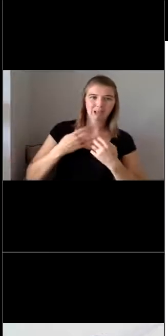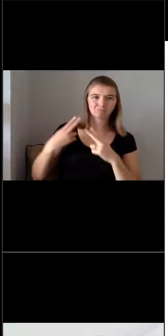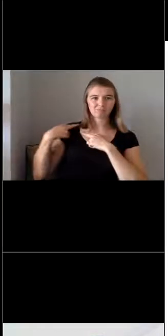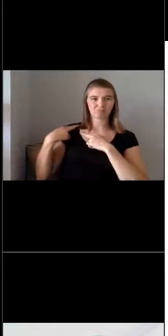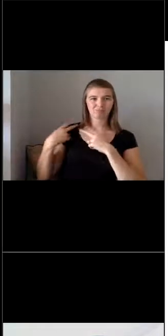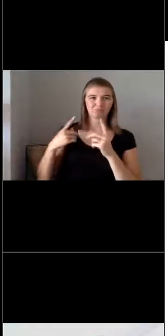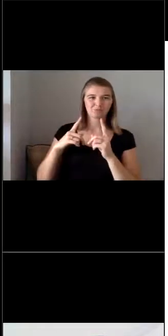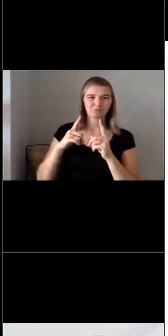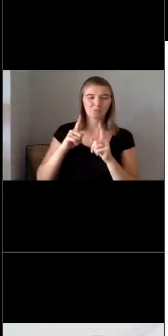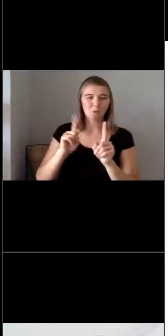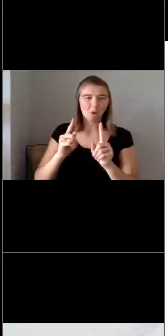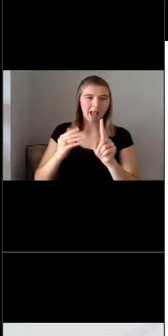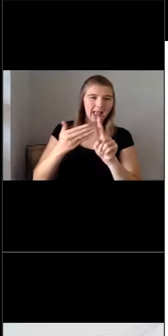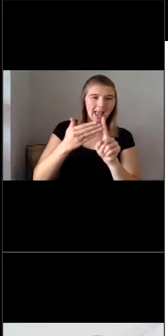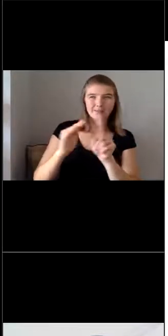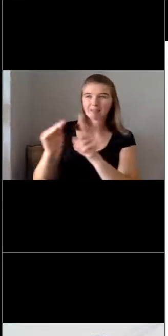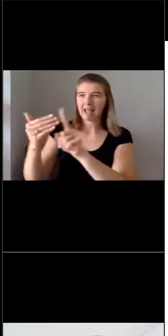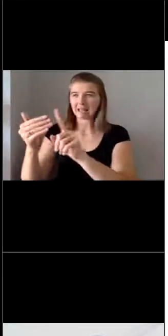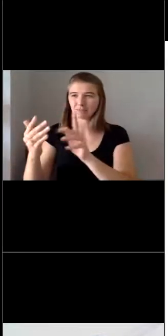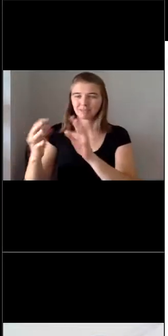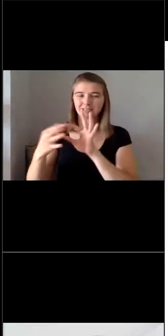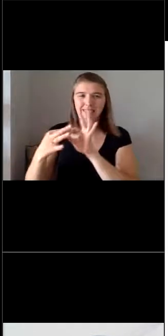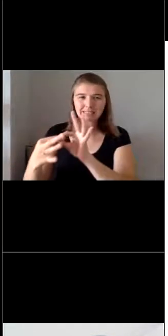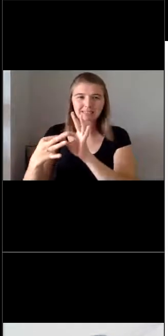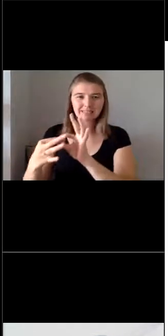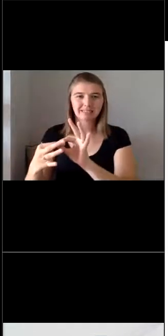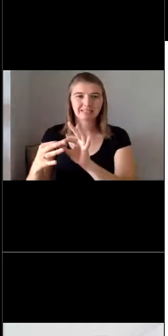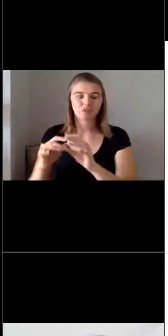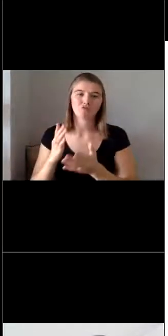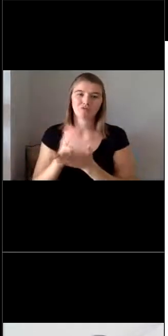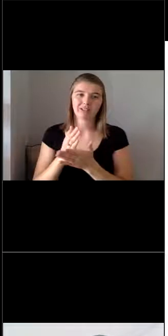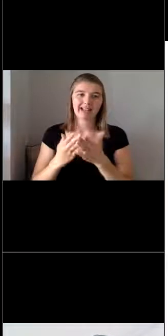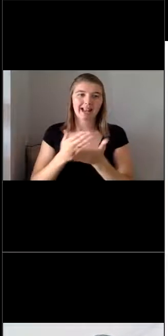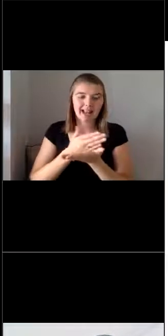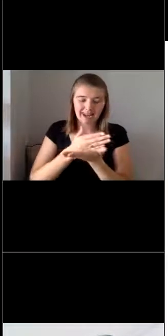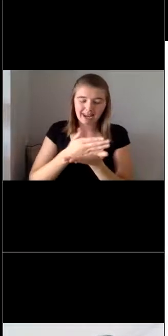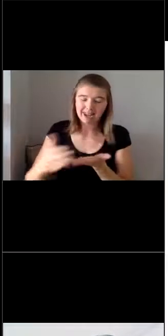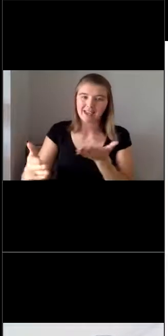that partnership and collaboration worked out very clearly.